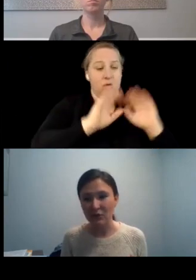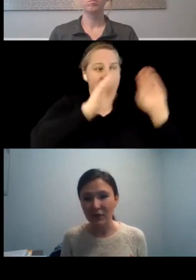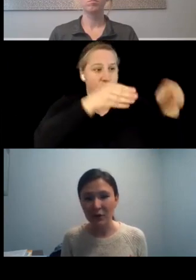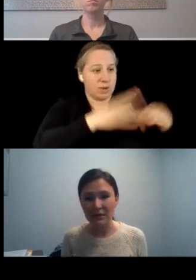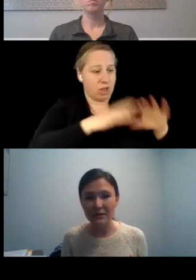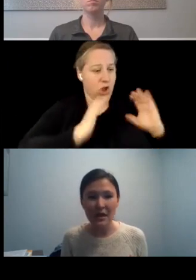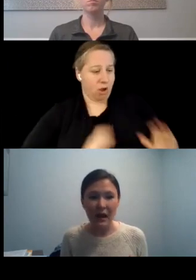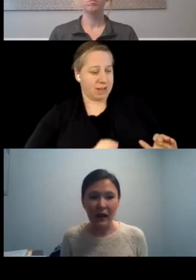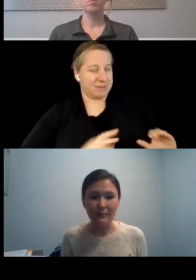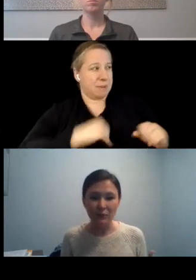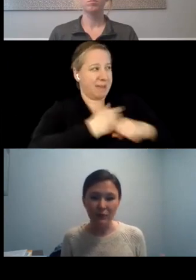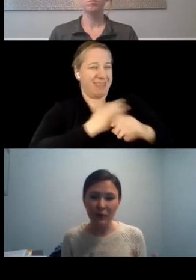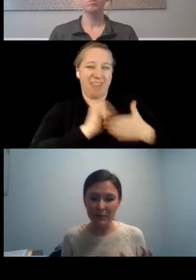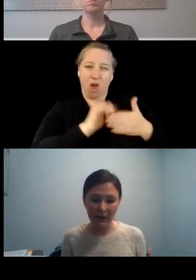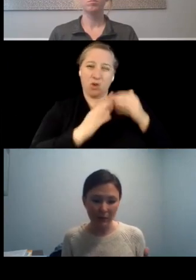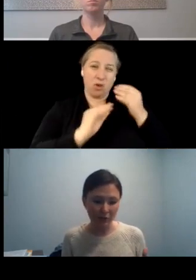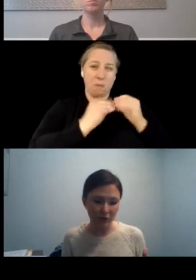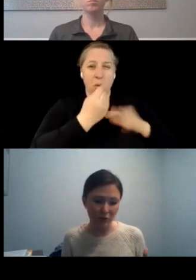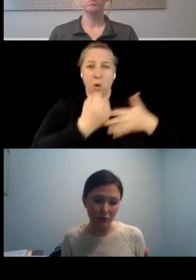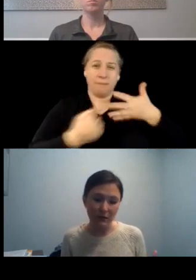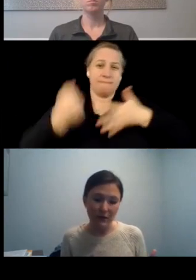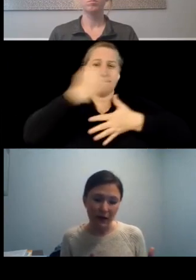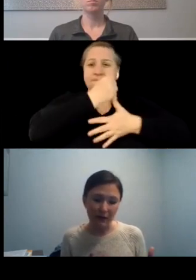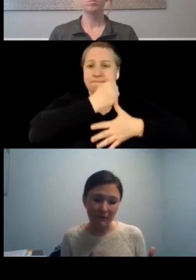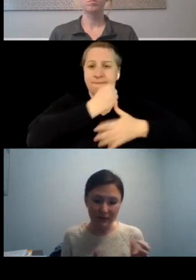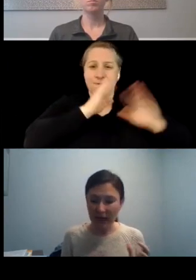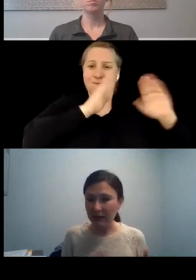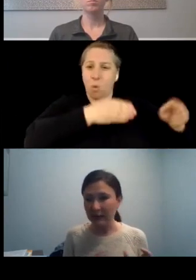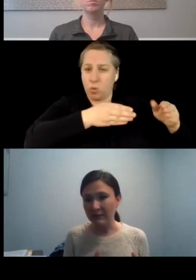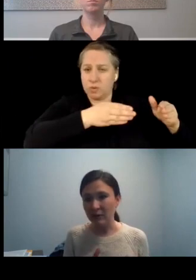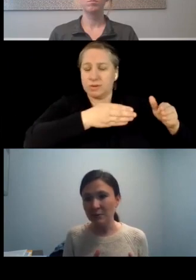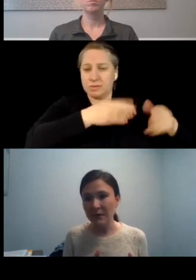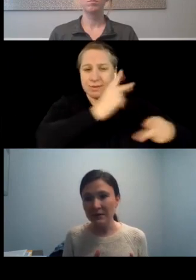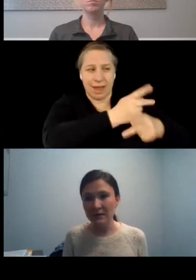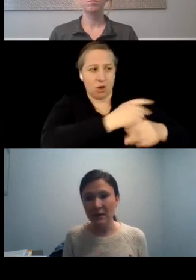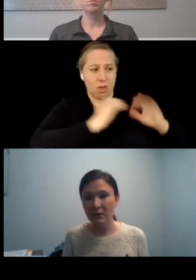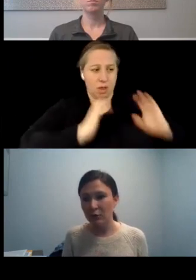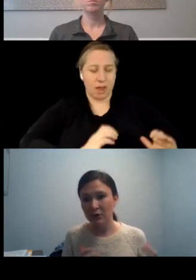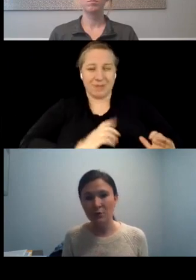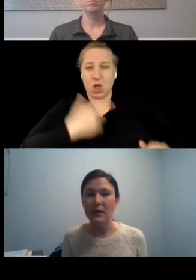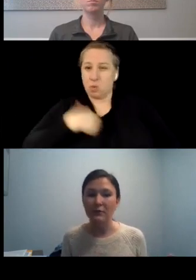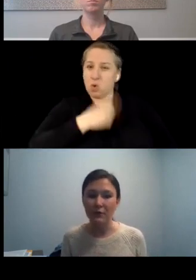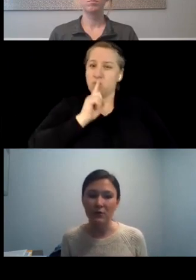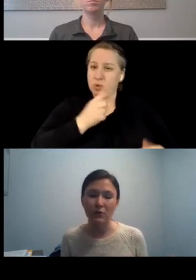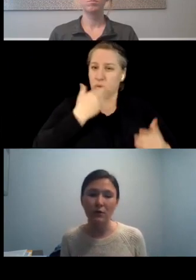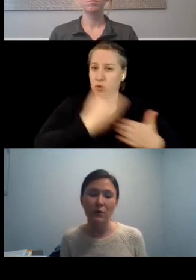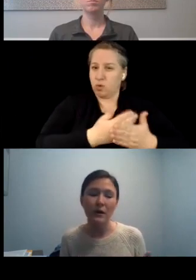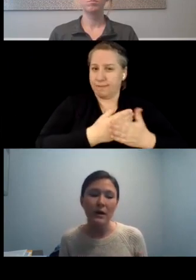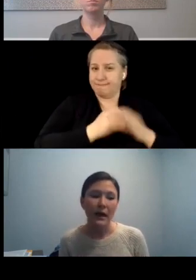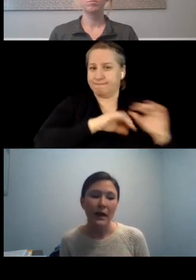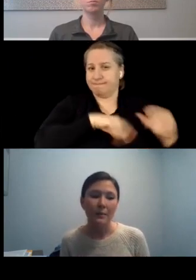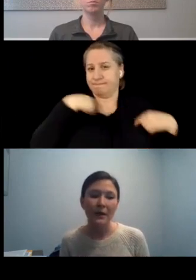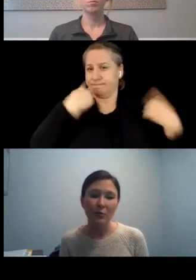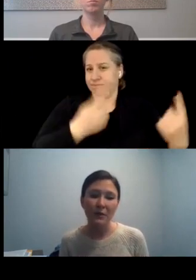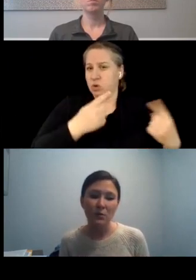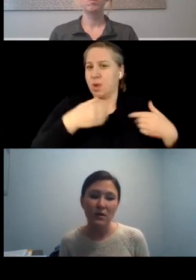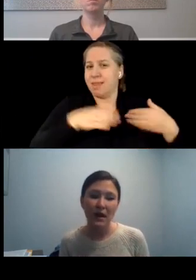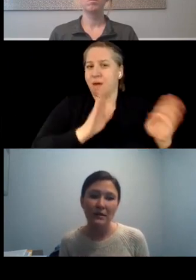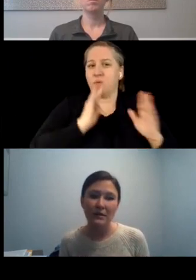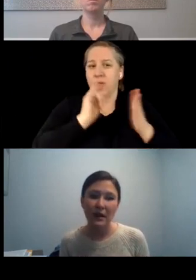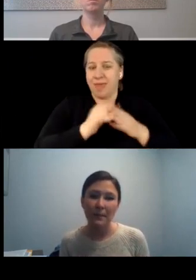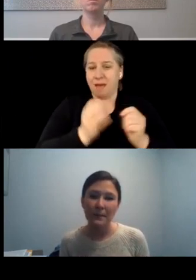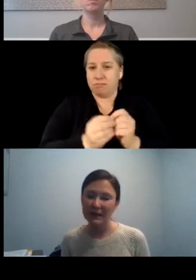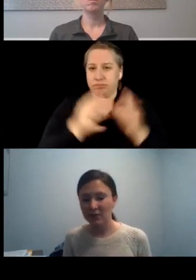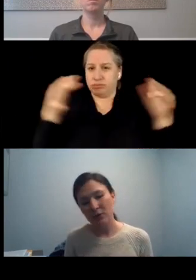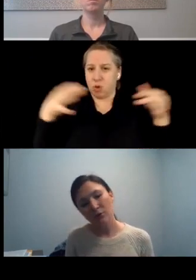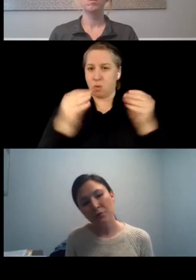a central focus. So we've really been able to feel solid in those pieces in order to allow for this growth. Another piece with